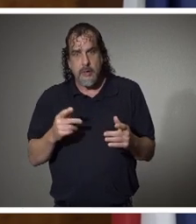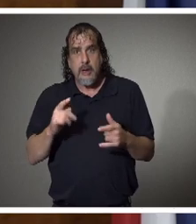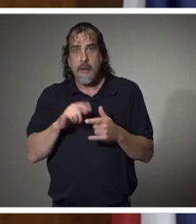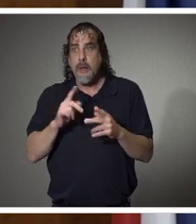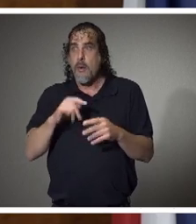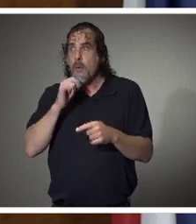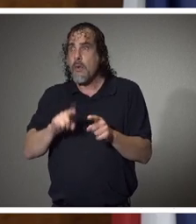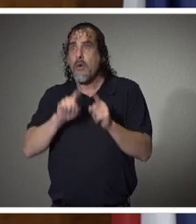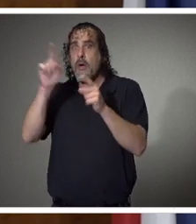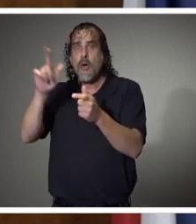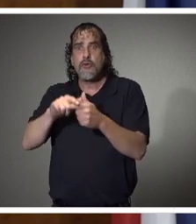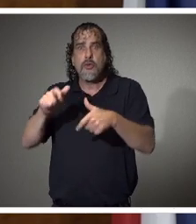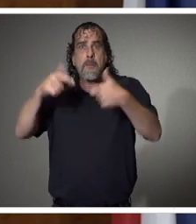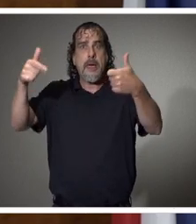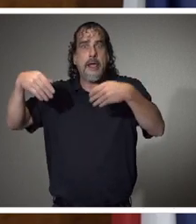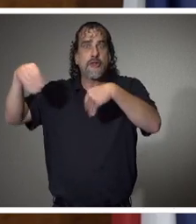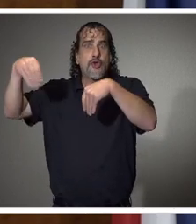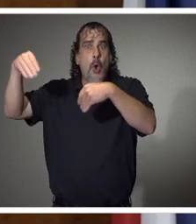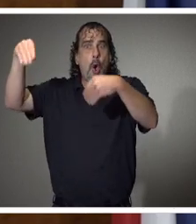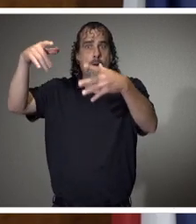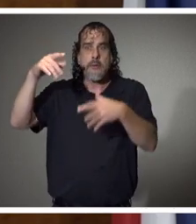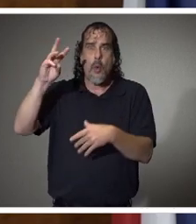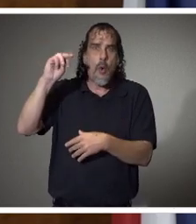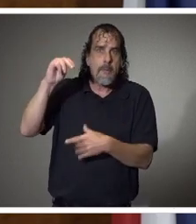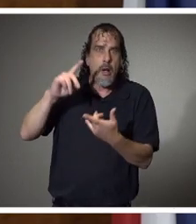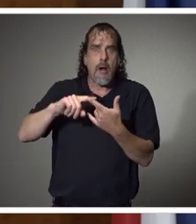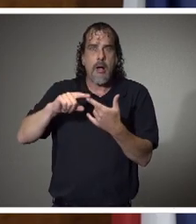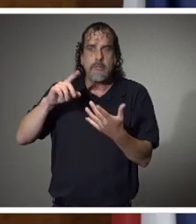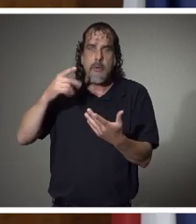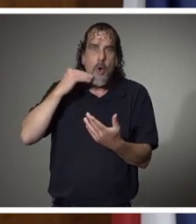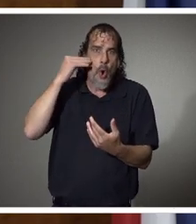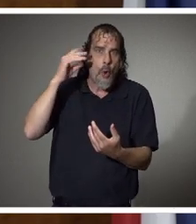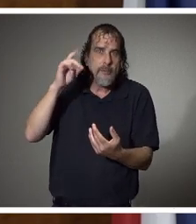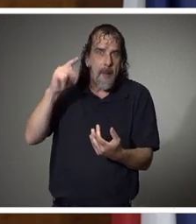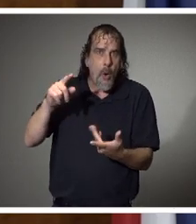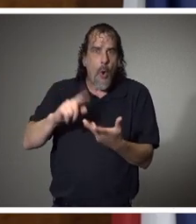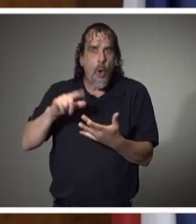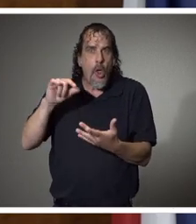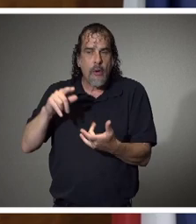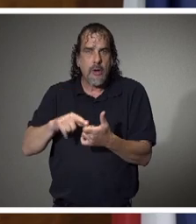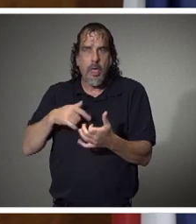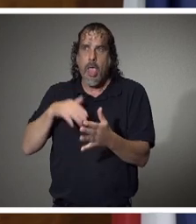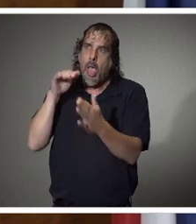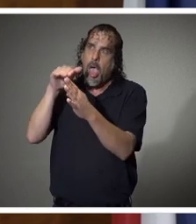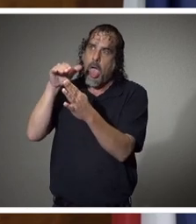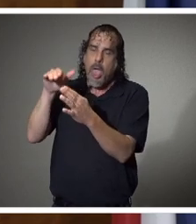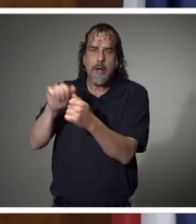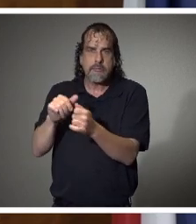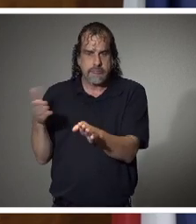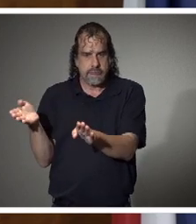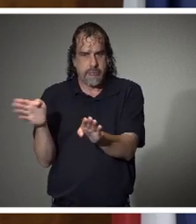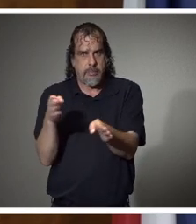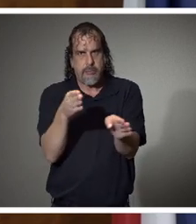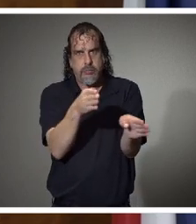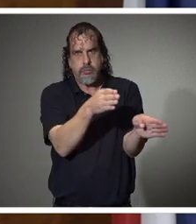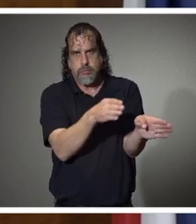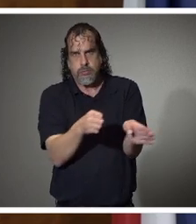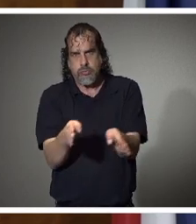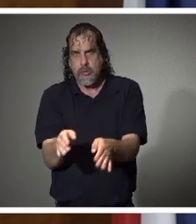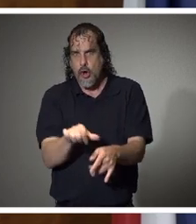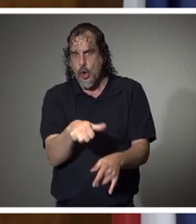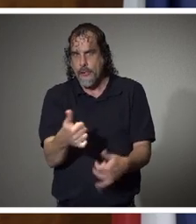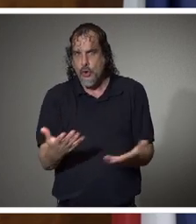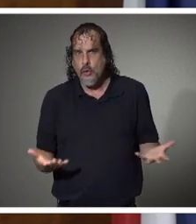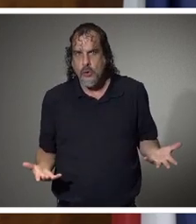box stores, and we hope that is an advantage as a side effect to doing this. It's